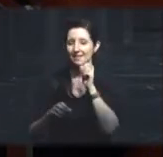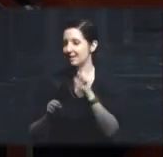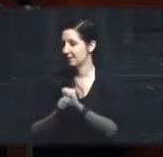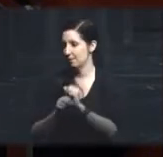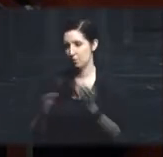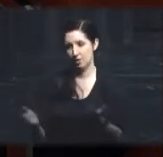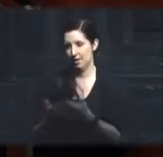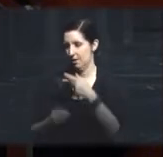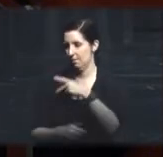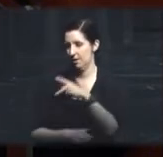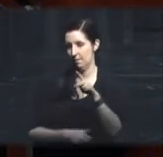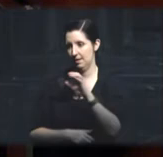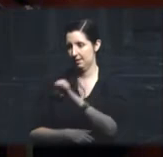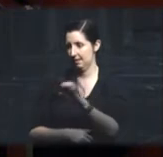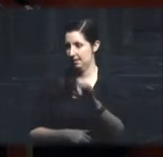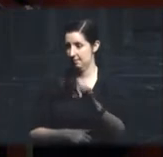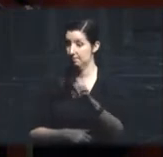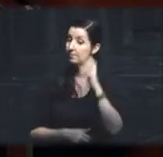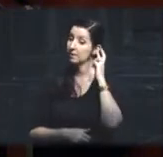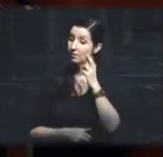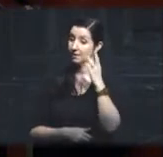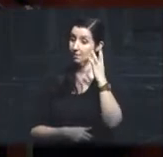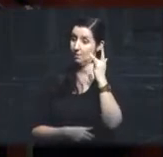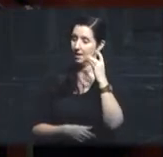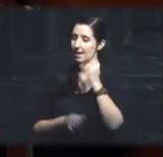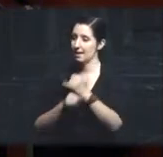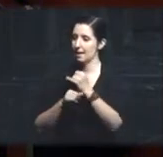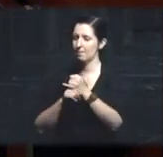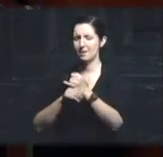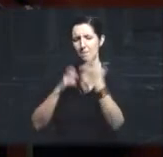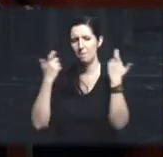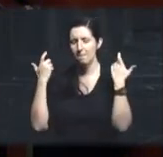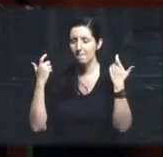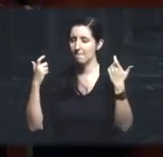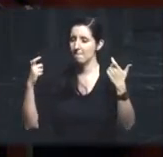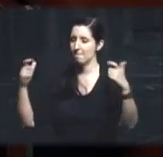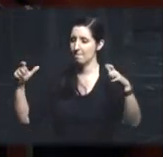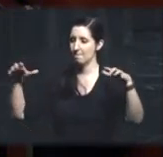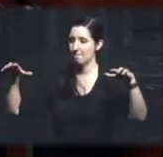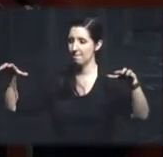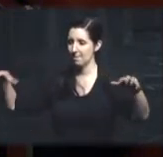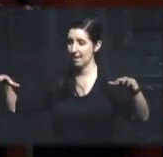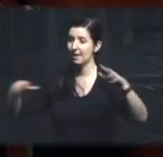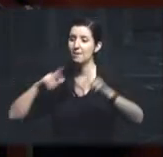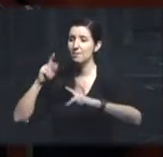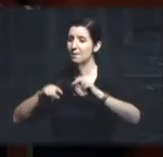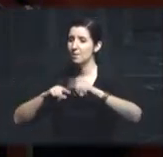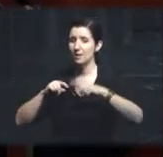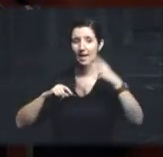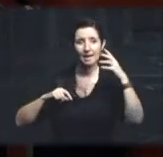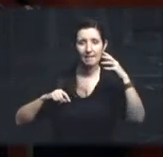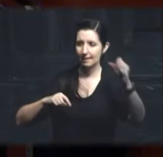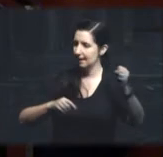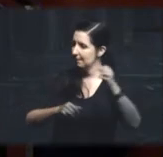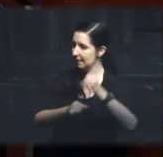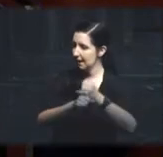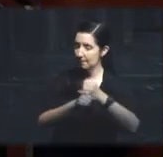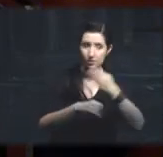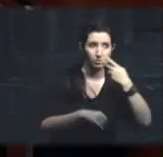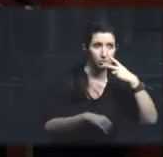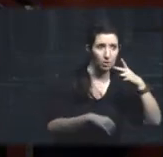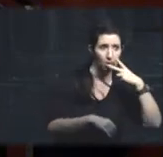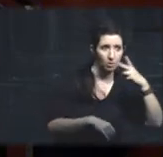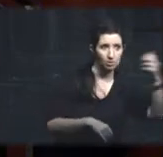work. One of the reasons it doesn't work is our campus is too big, and people can't get off campus to do their smoking and then come